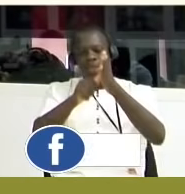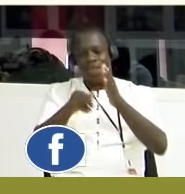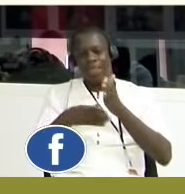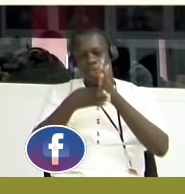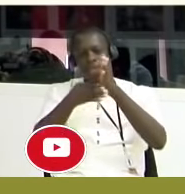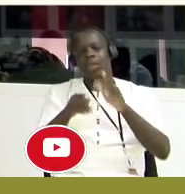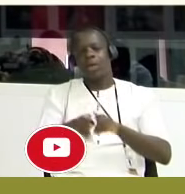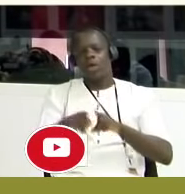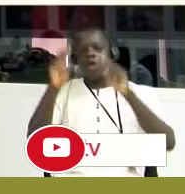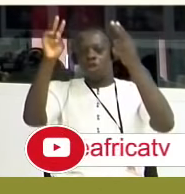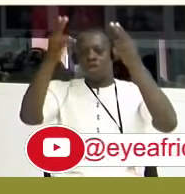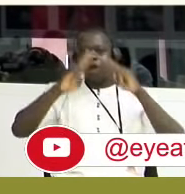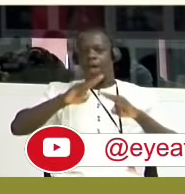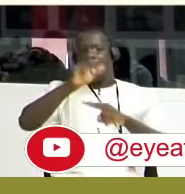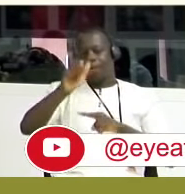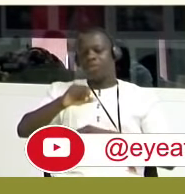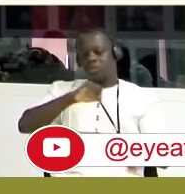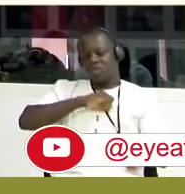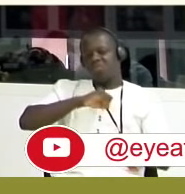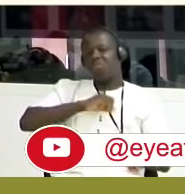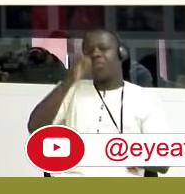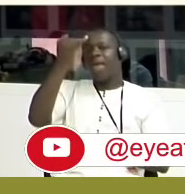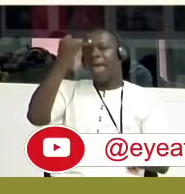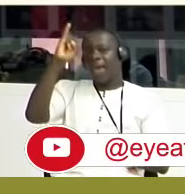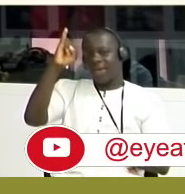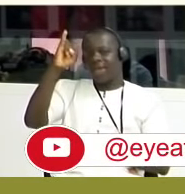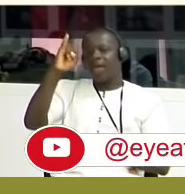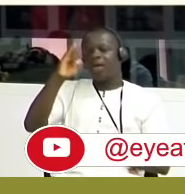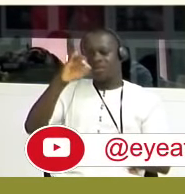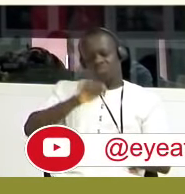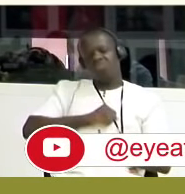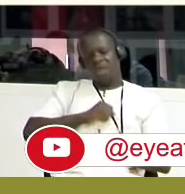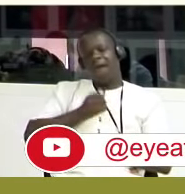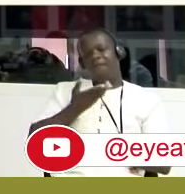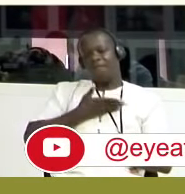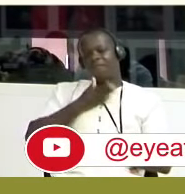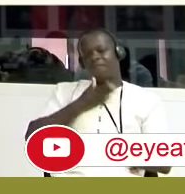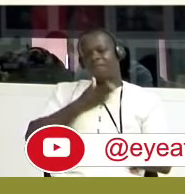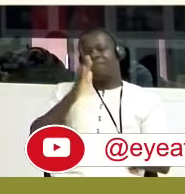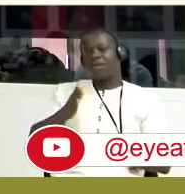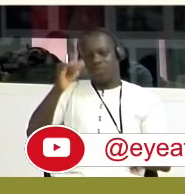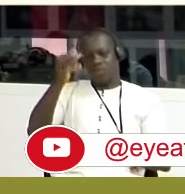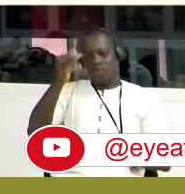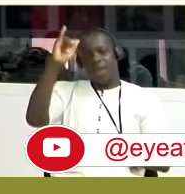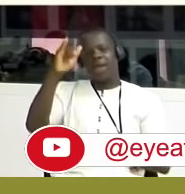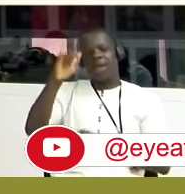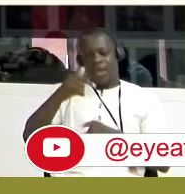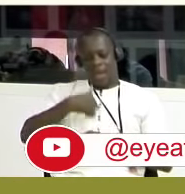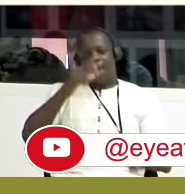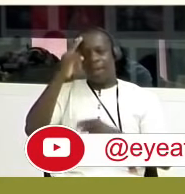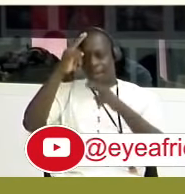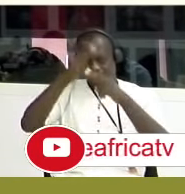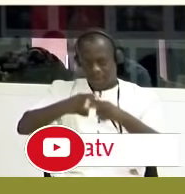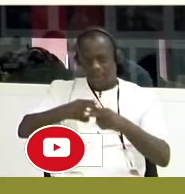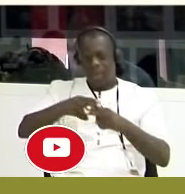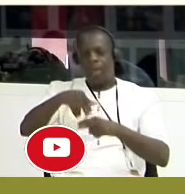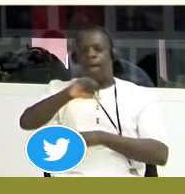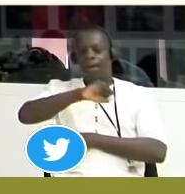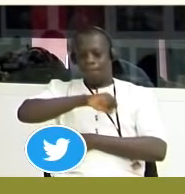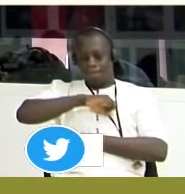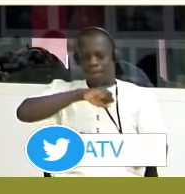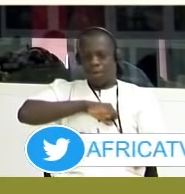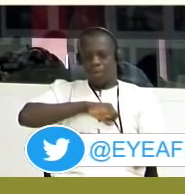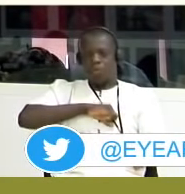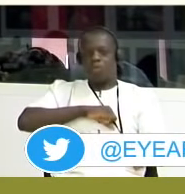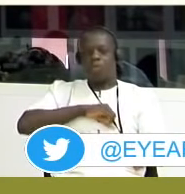they are entitled to their opinion. I respect it. But it is my submission that the whole